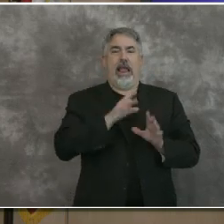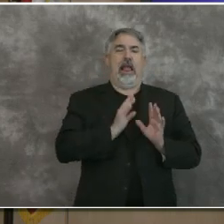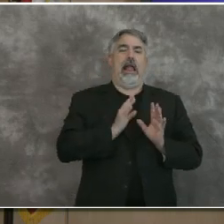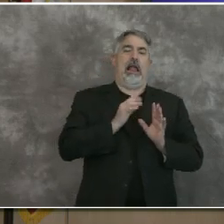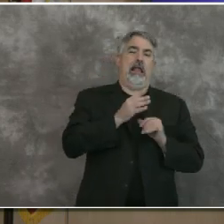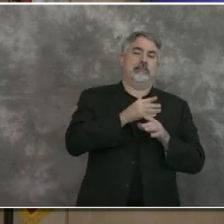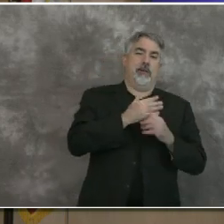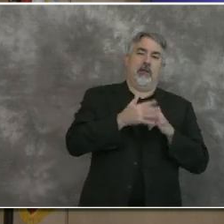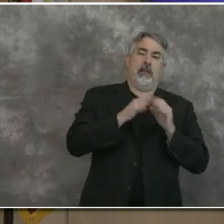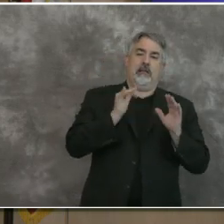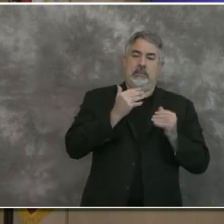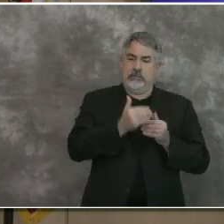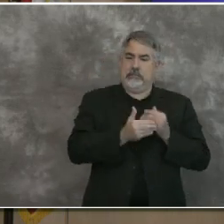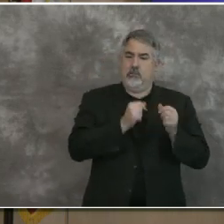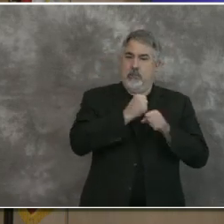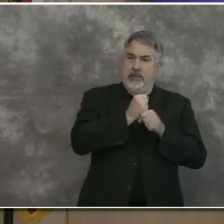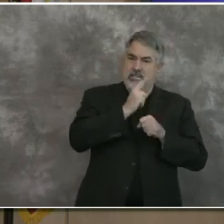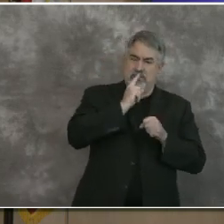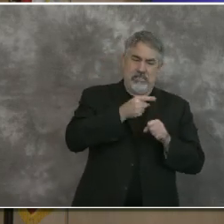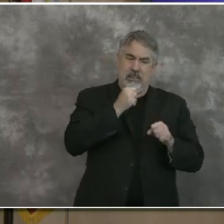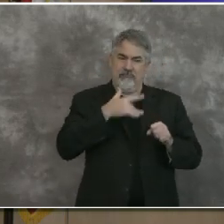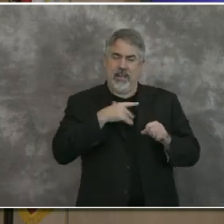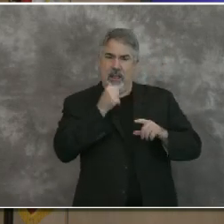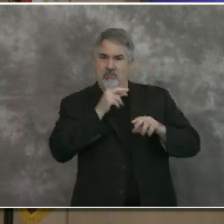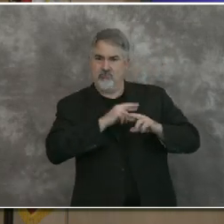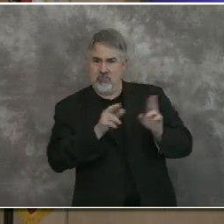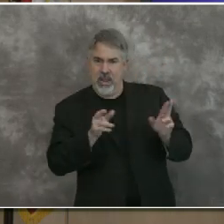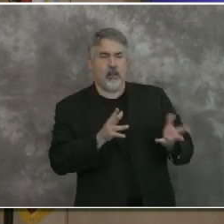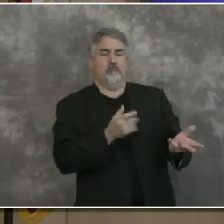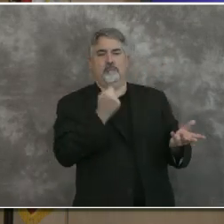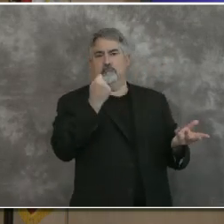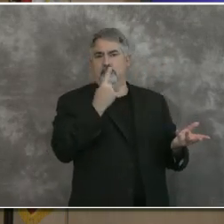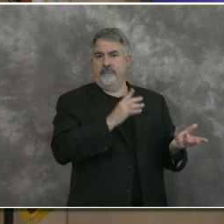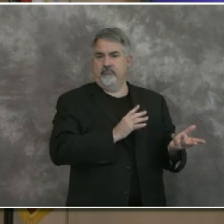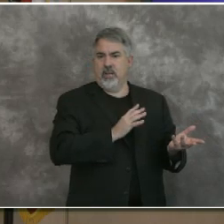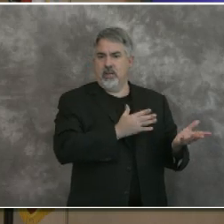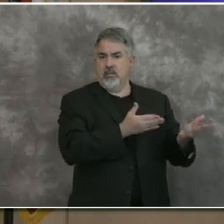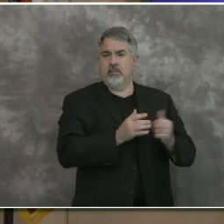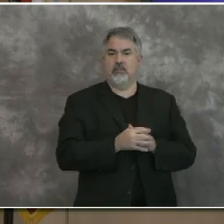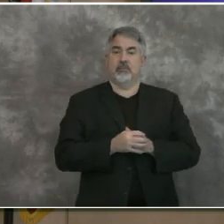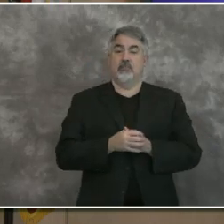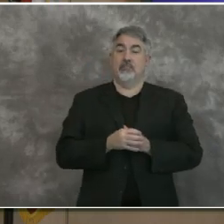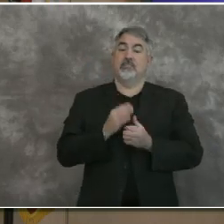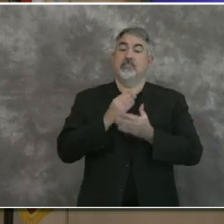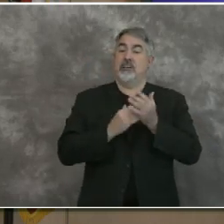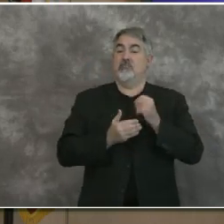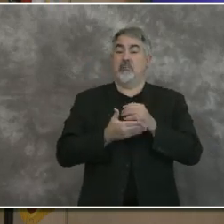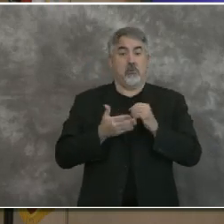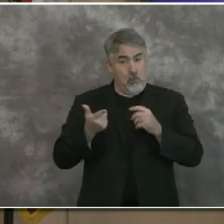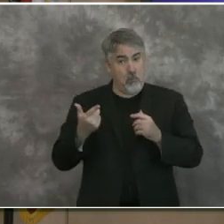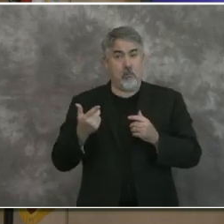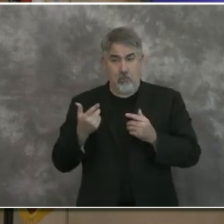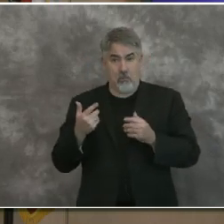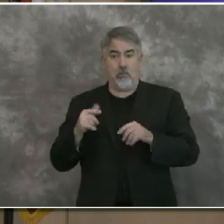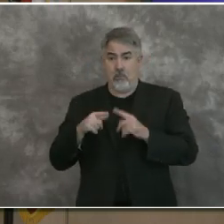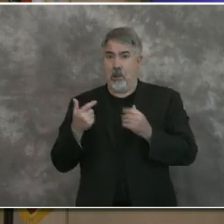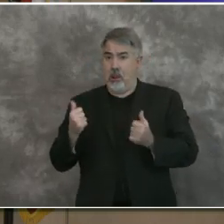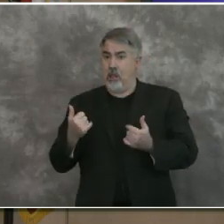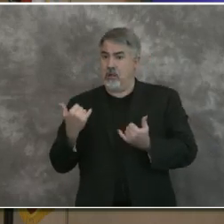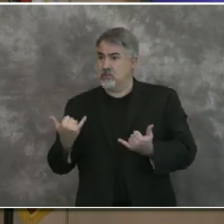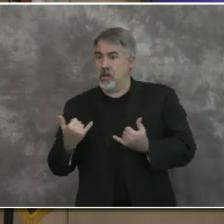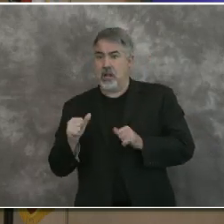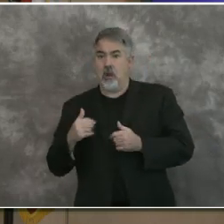not yet instituted the retail openings that we did last week. Some of them are just now bringing online construction, something that we never stopped here in San Diego